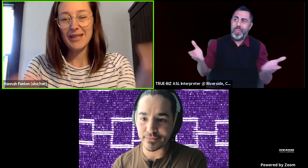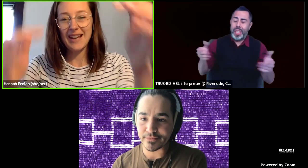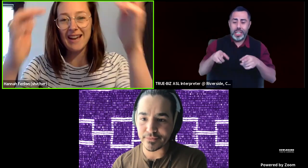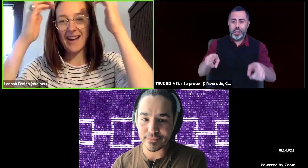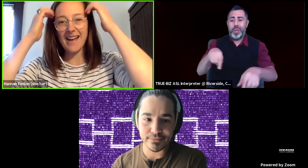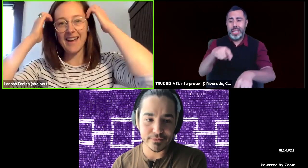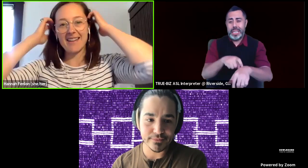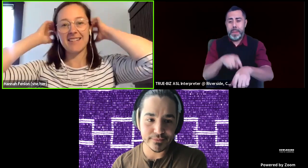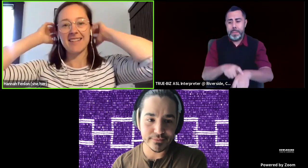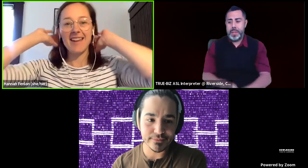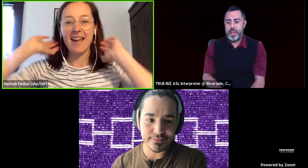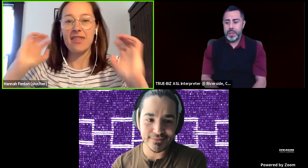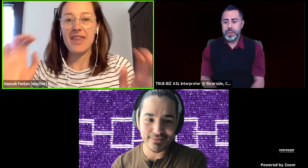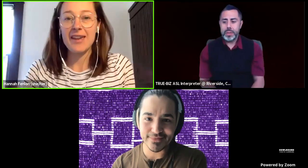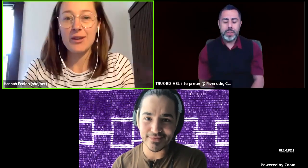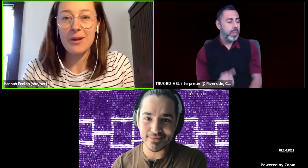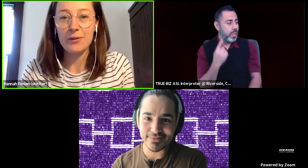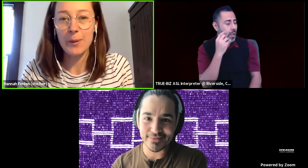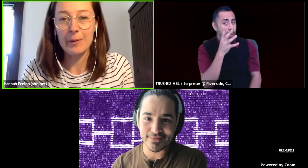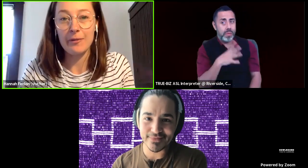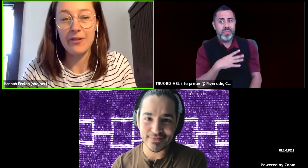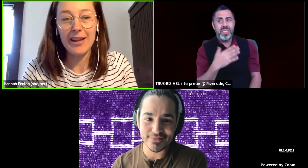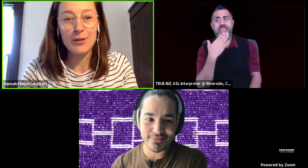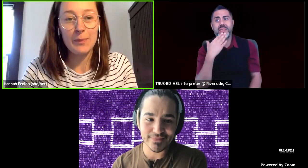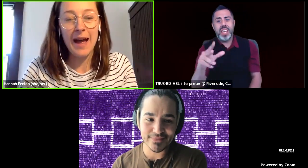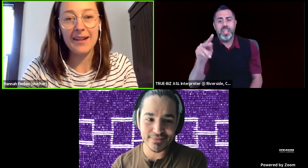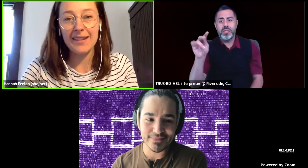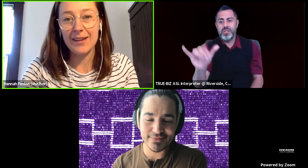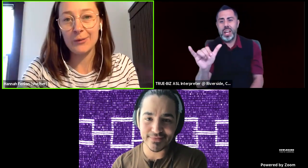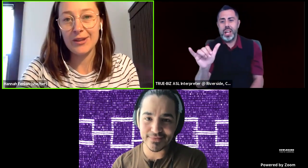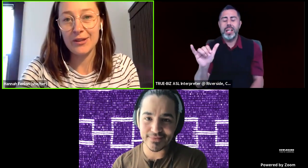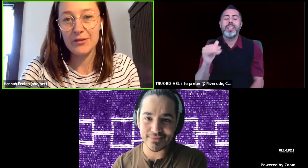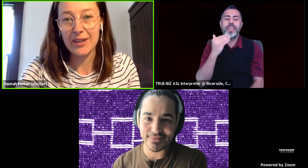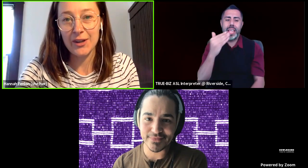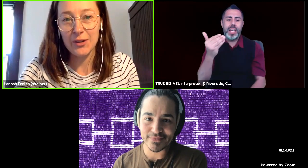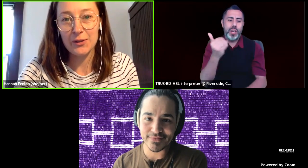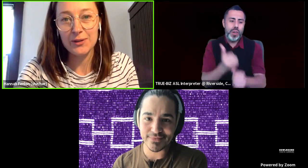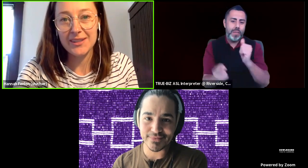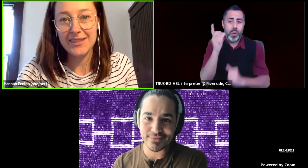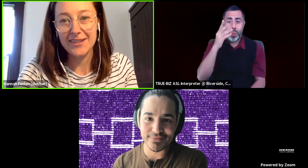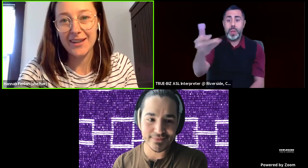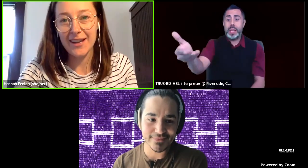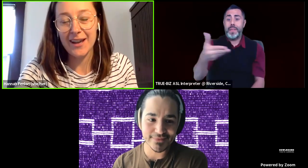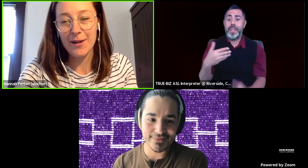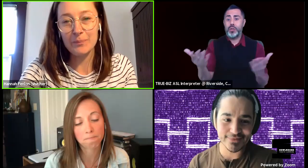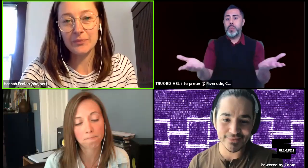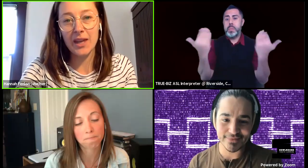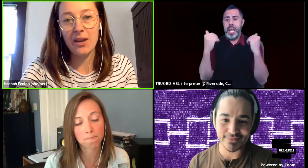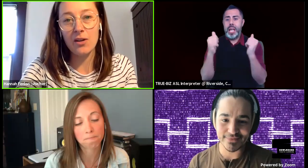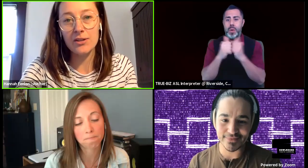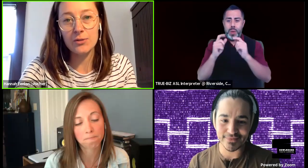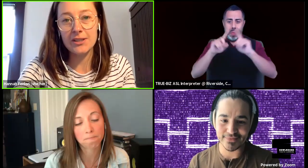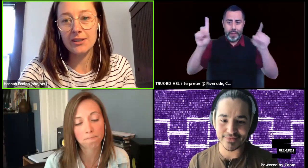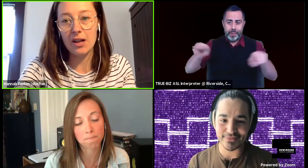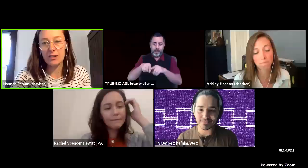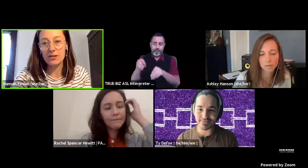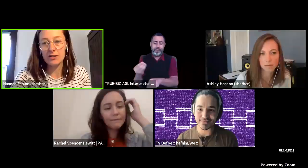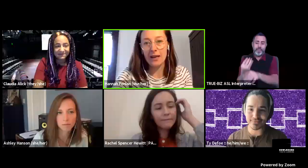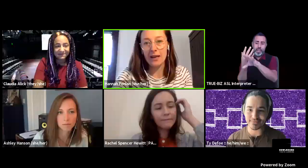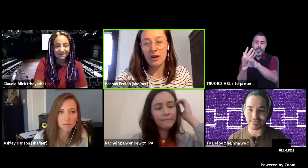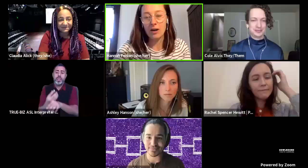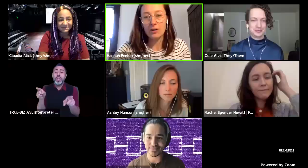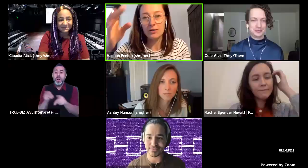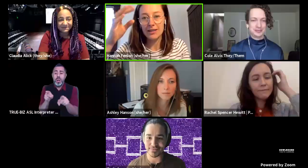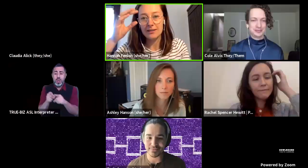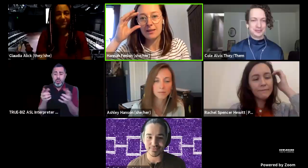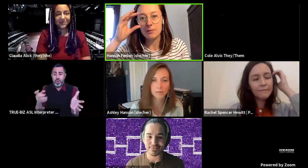Thank you, Ty. And thank you, everyone. I'm going to invite you back in with your videos. And also just acknowledge